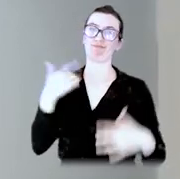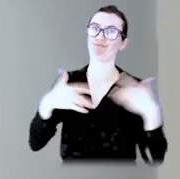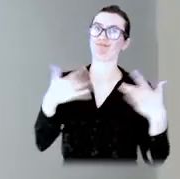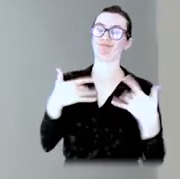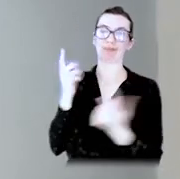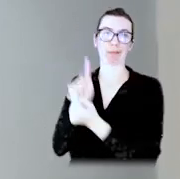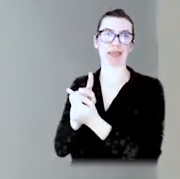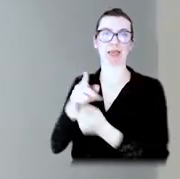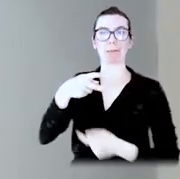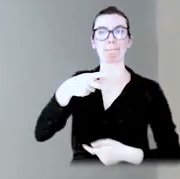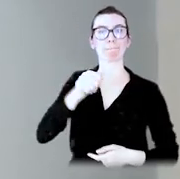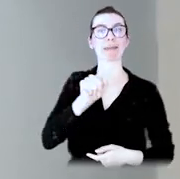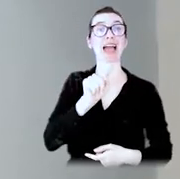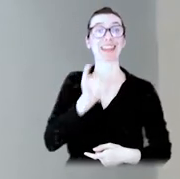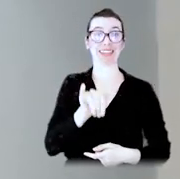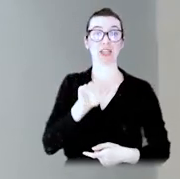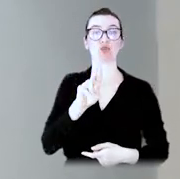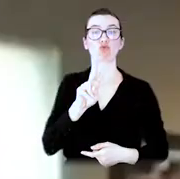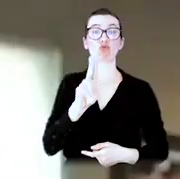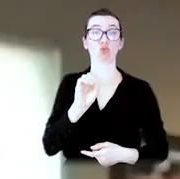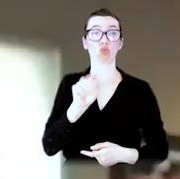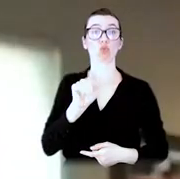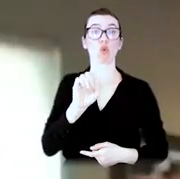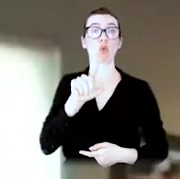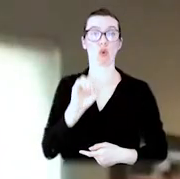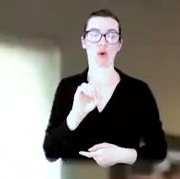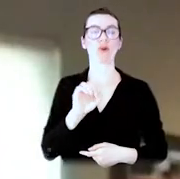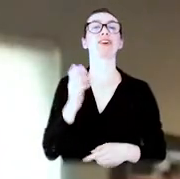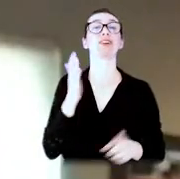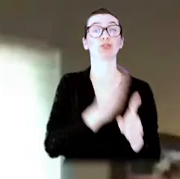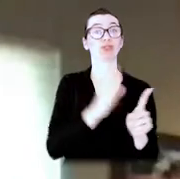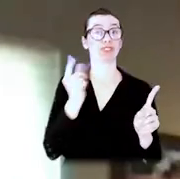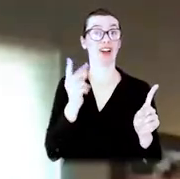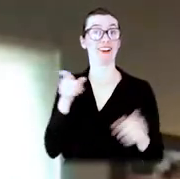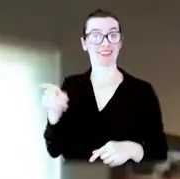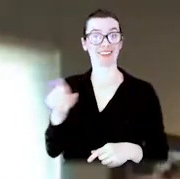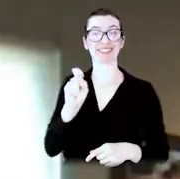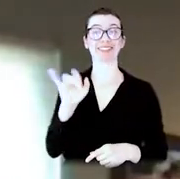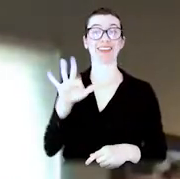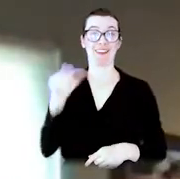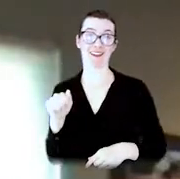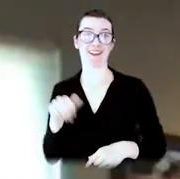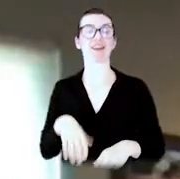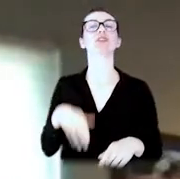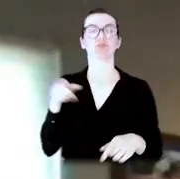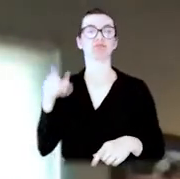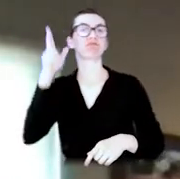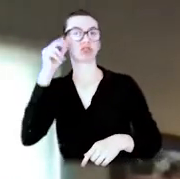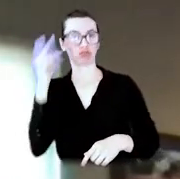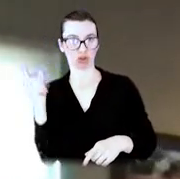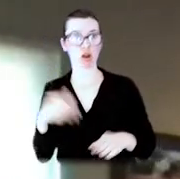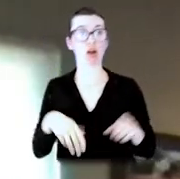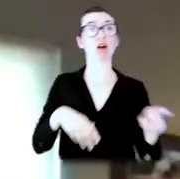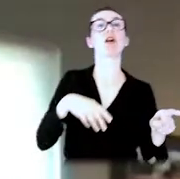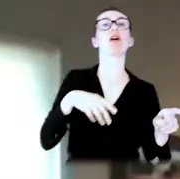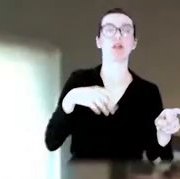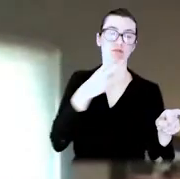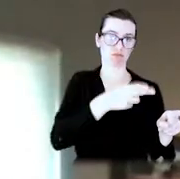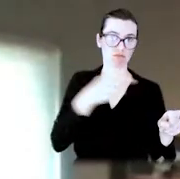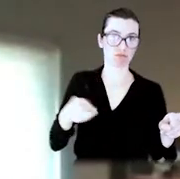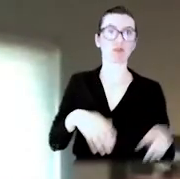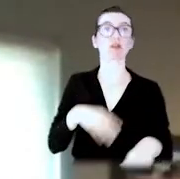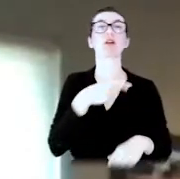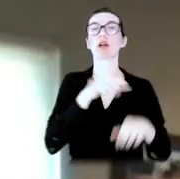and her dog, Sierra, and she's her hearing dog. Patty is hard of hearing, and you were able to partner with